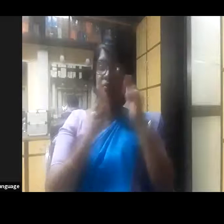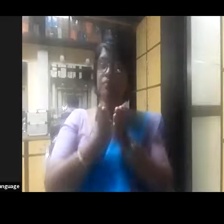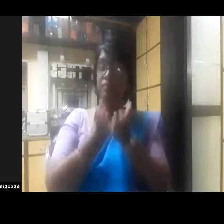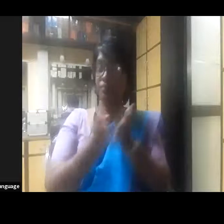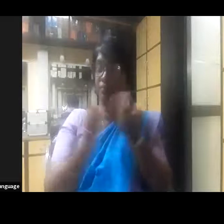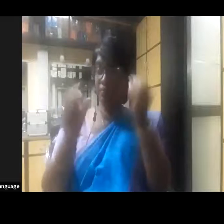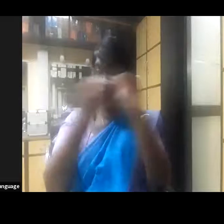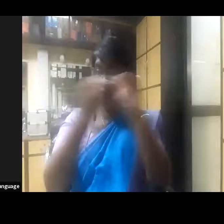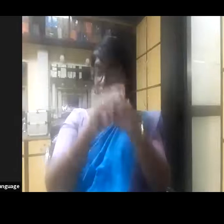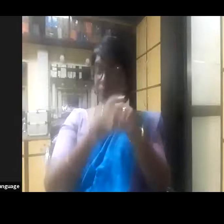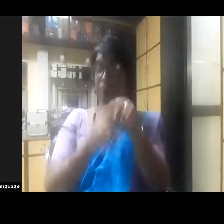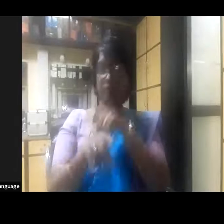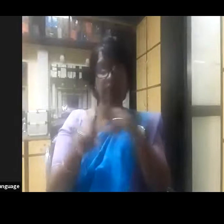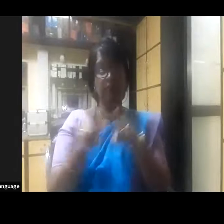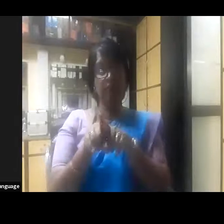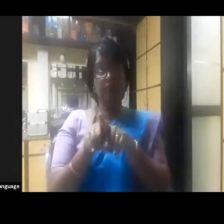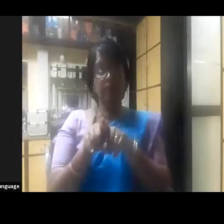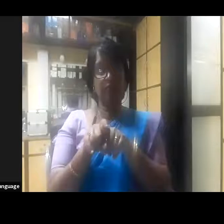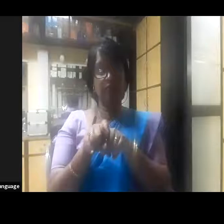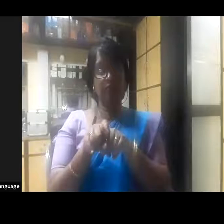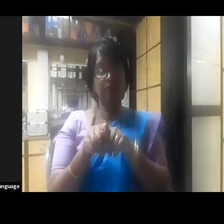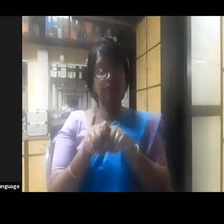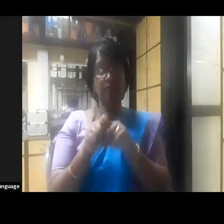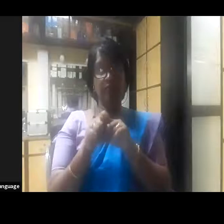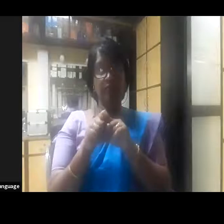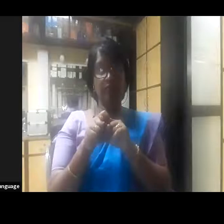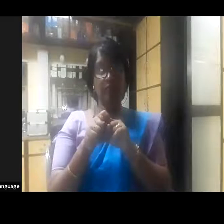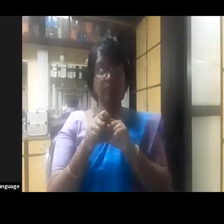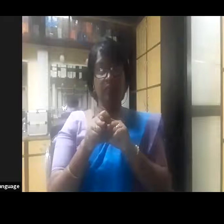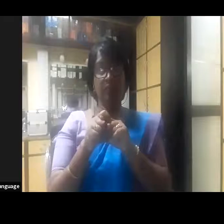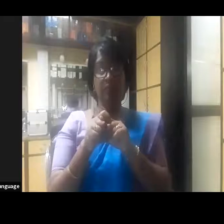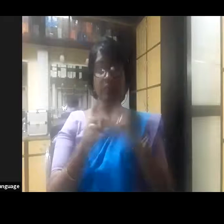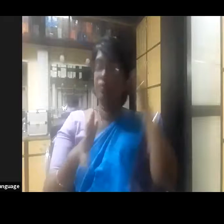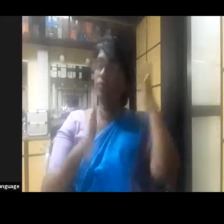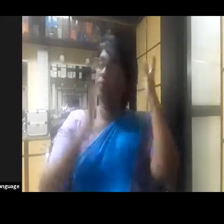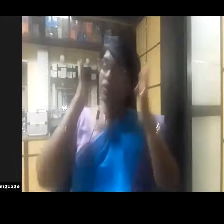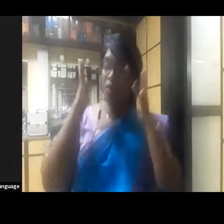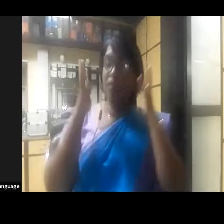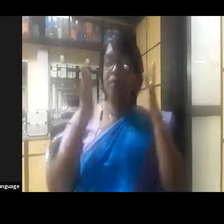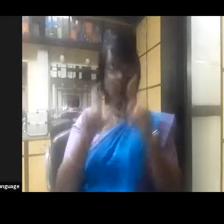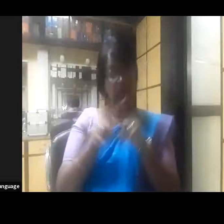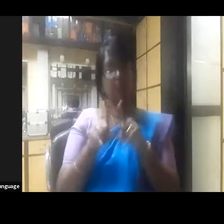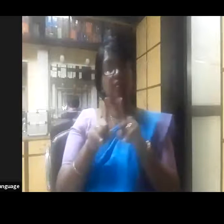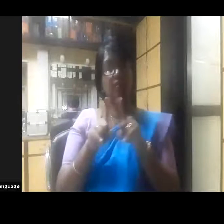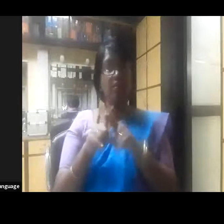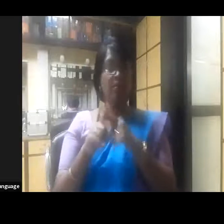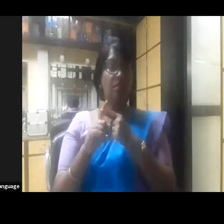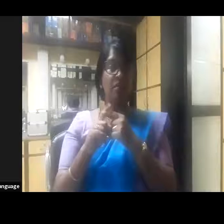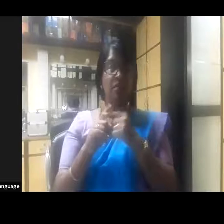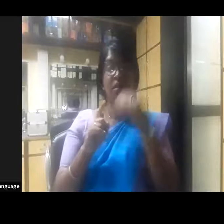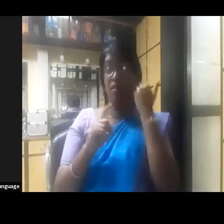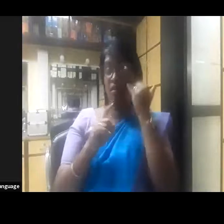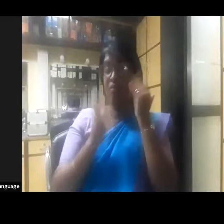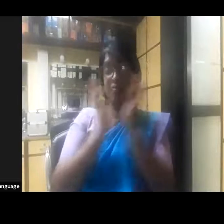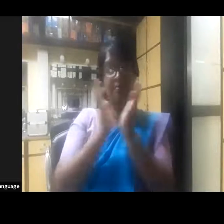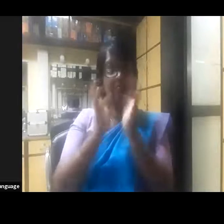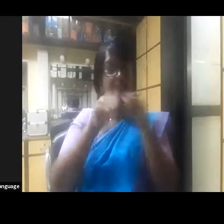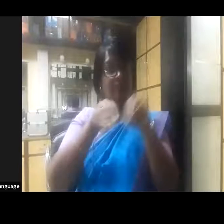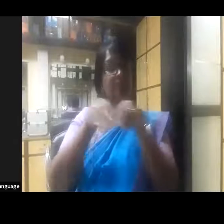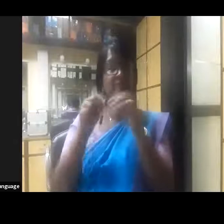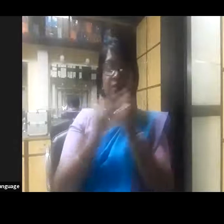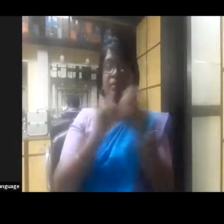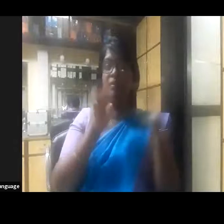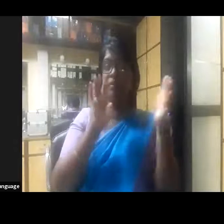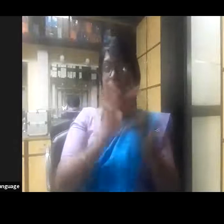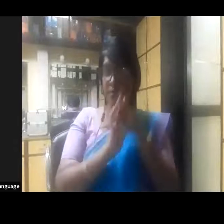3% of the total global greenhouse gas emissions. Therefore, strict environment regulations around emissions